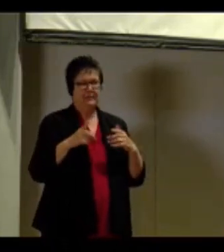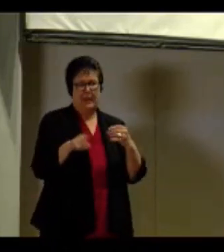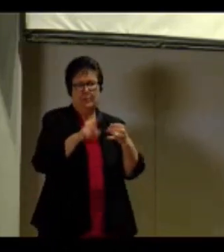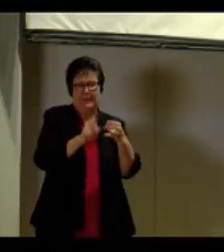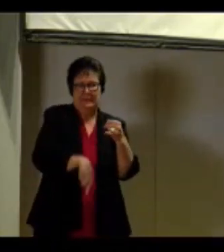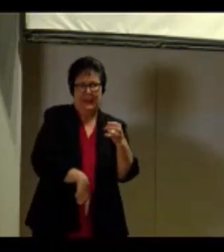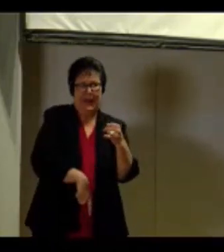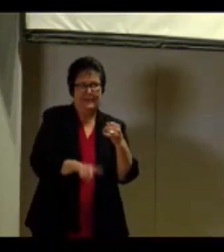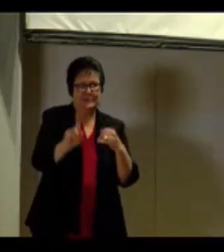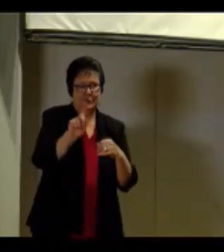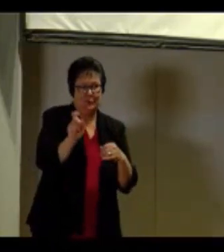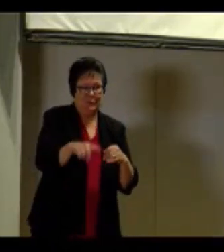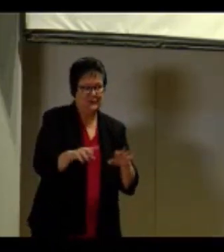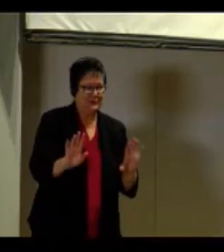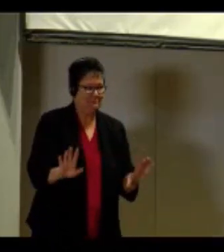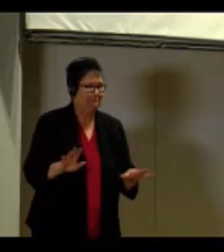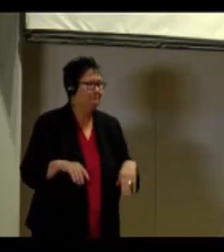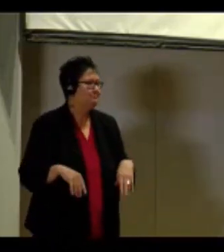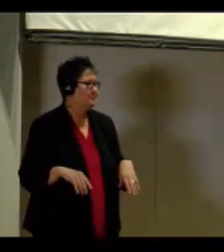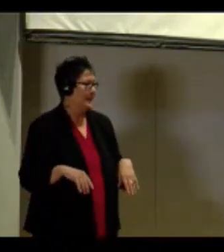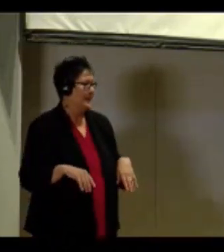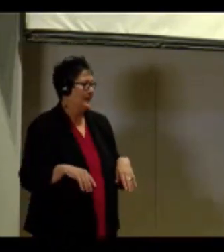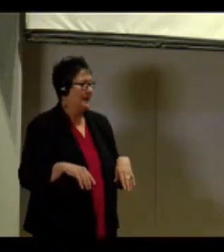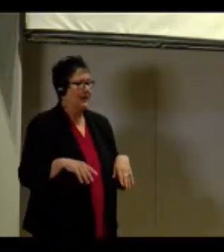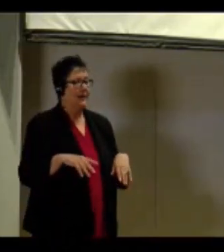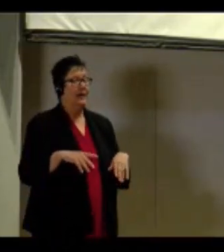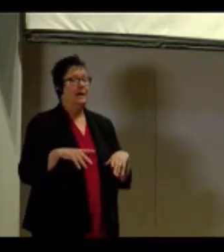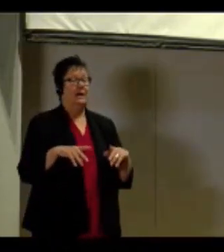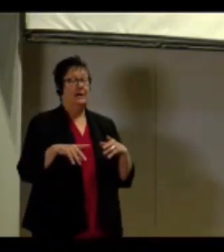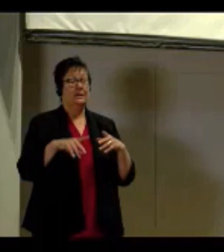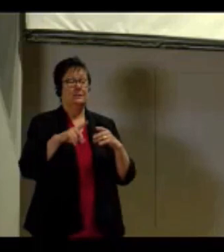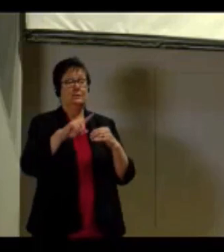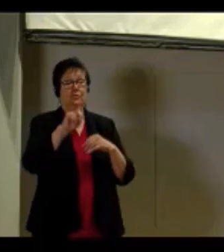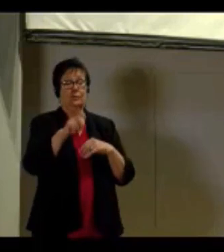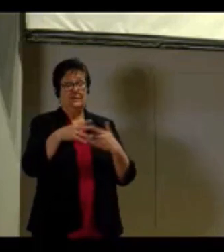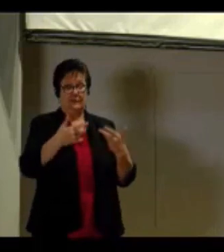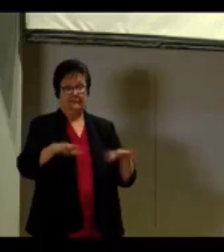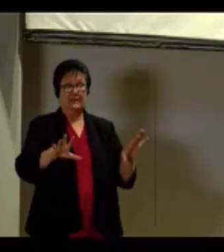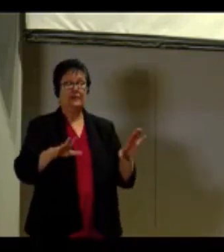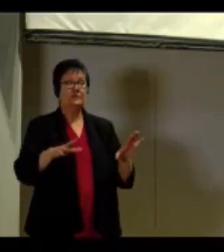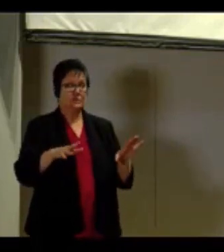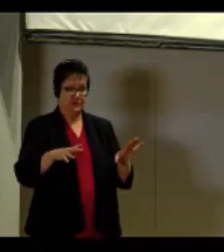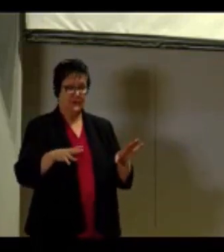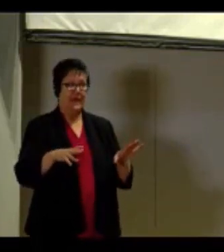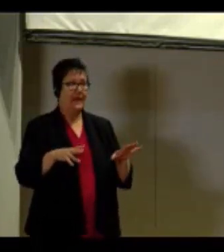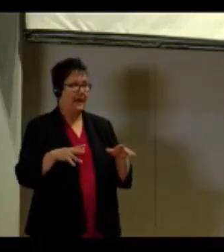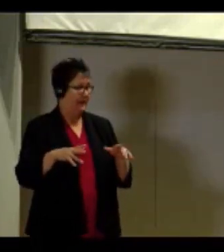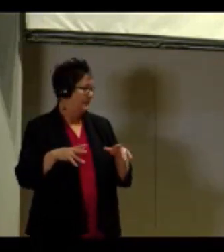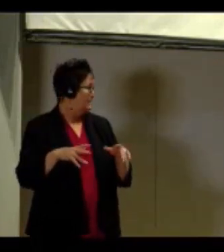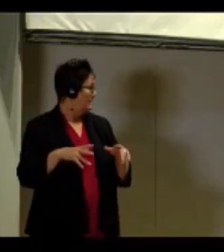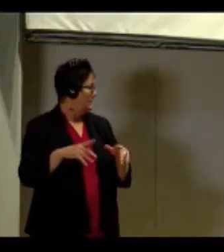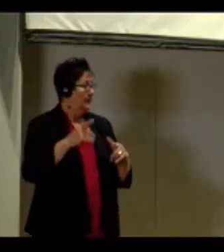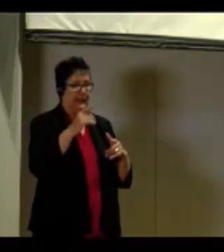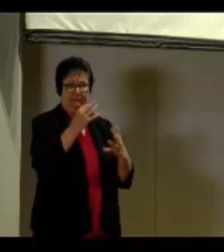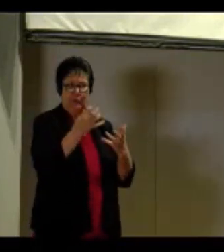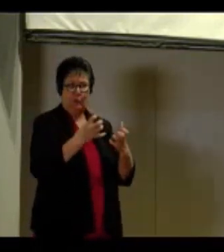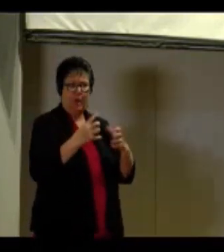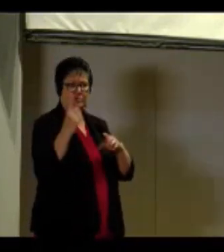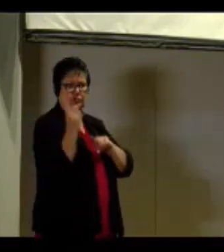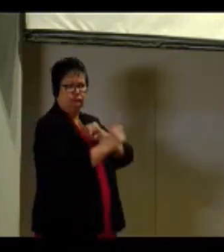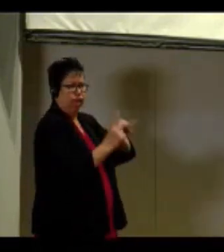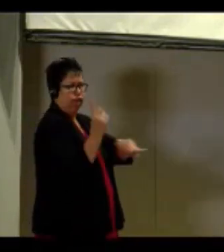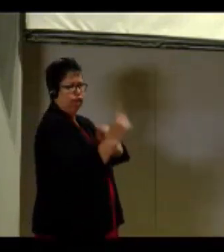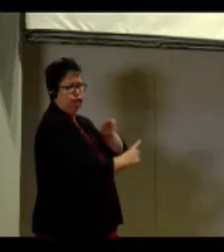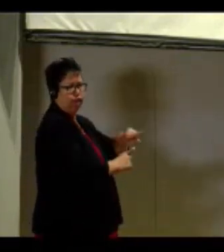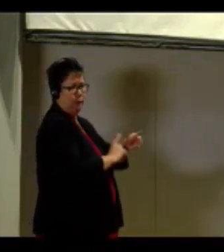our final question, and following this, we'll invite everybody to come consult with individual speakers if you'd